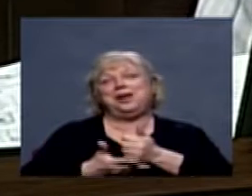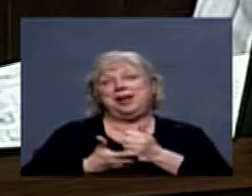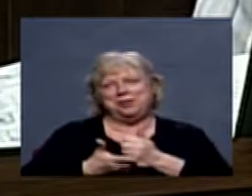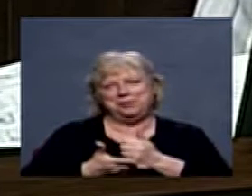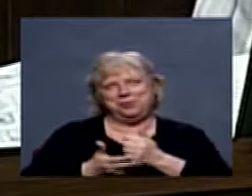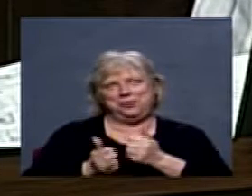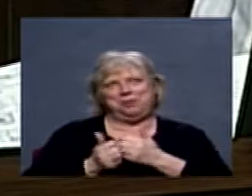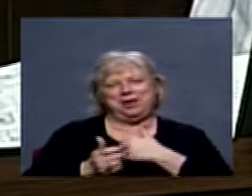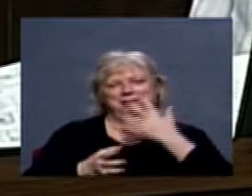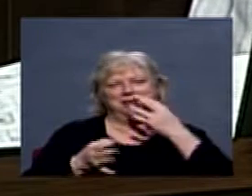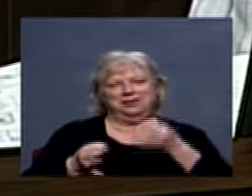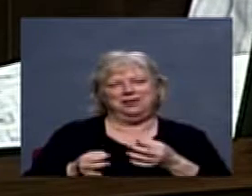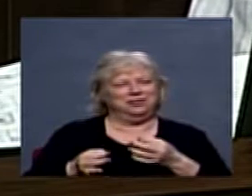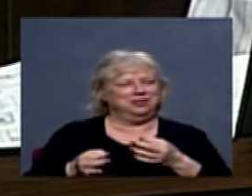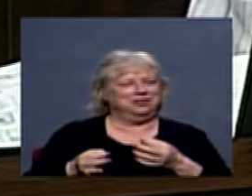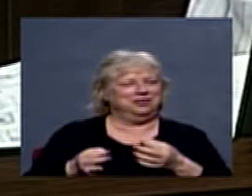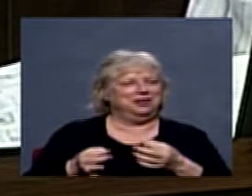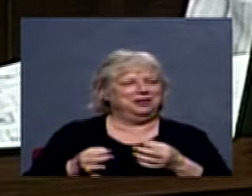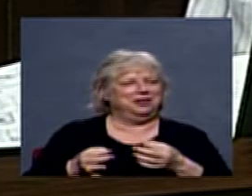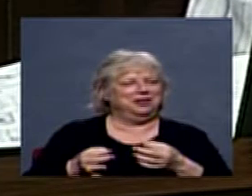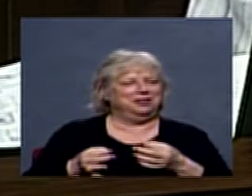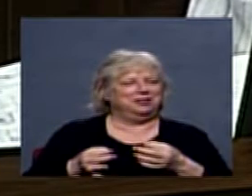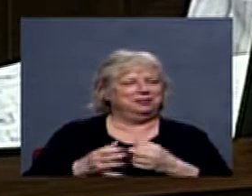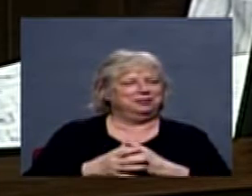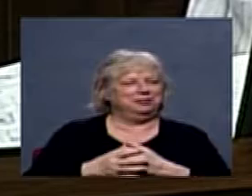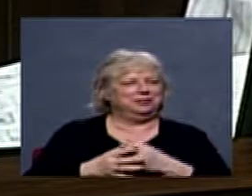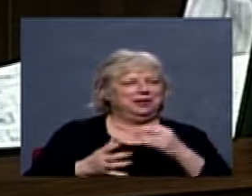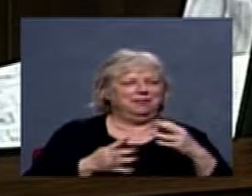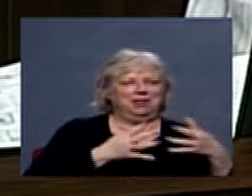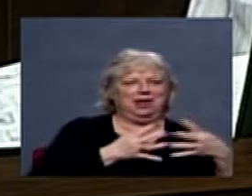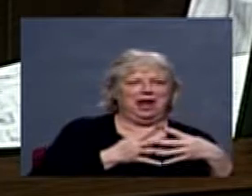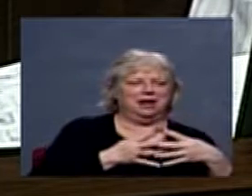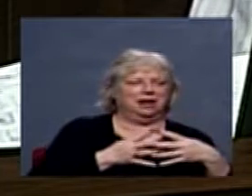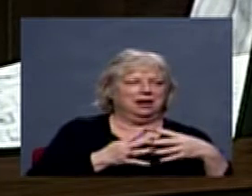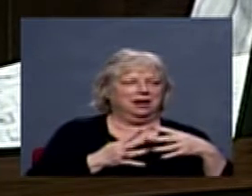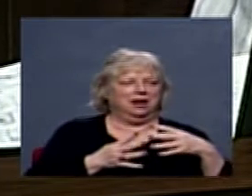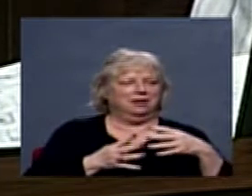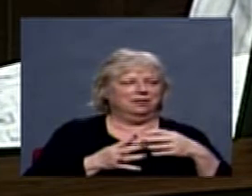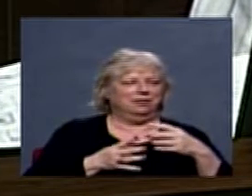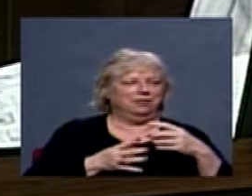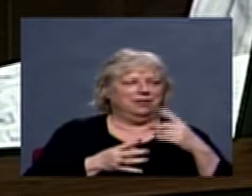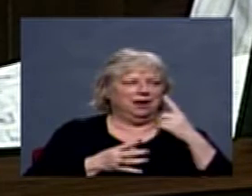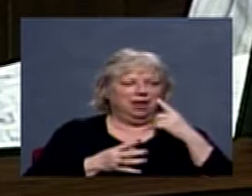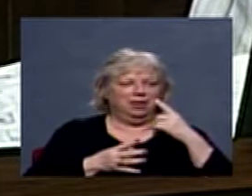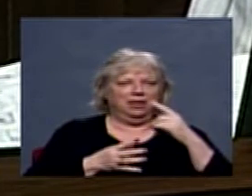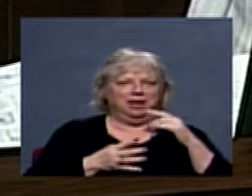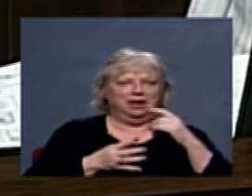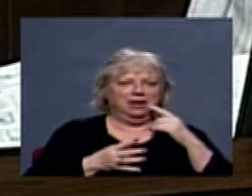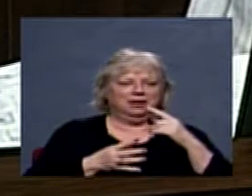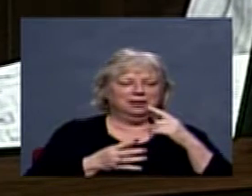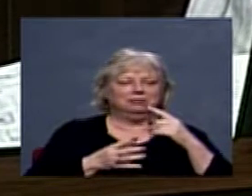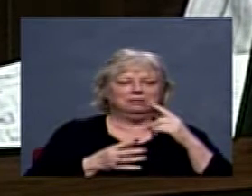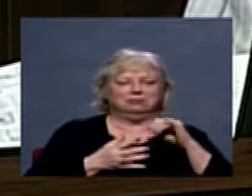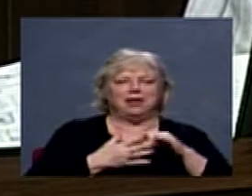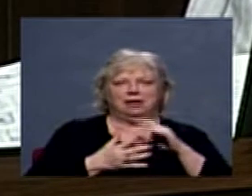if having that gate over there. I think that'd be up the neighborhood, and you should